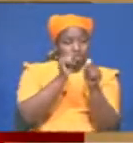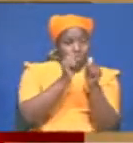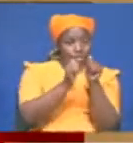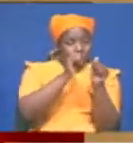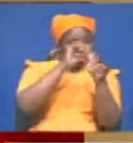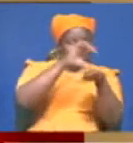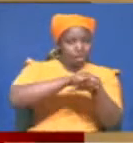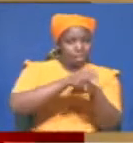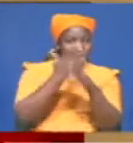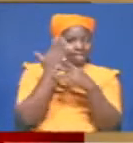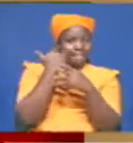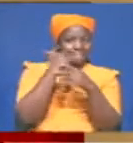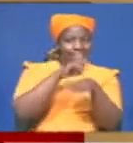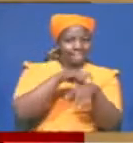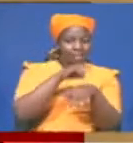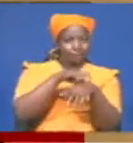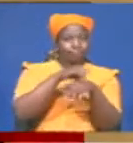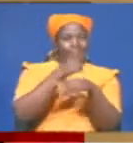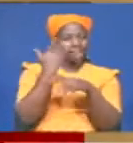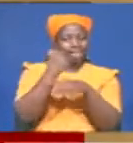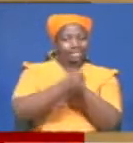last year.